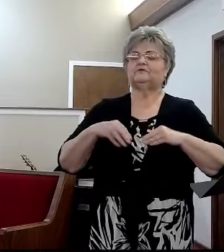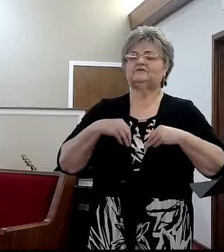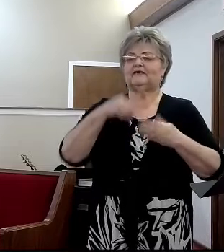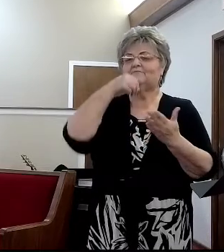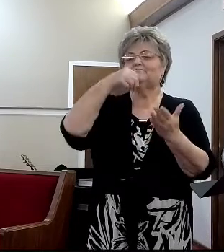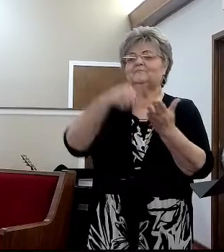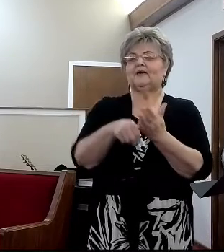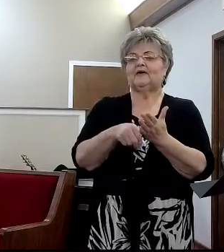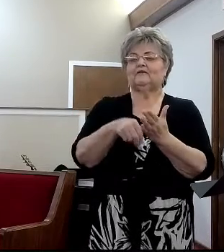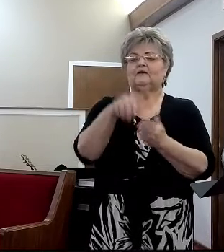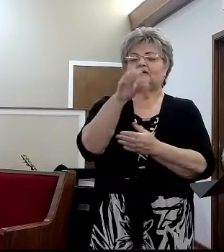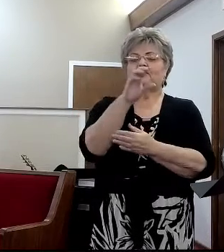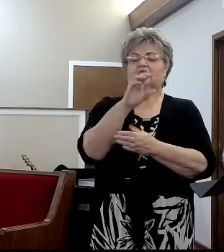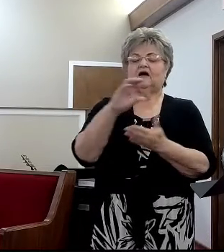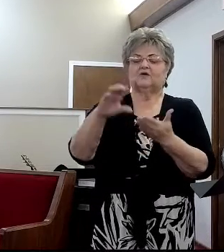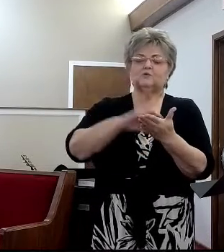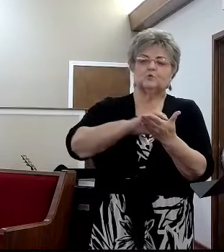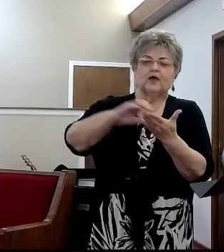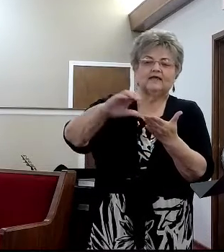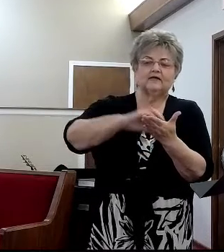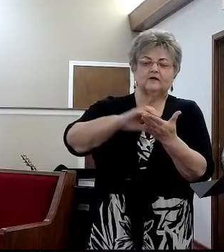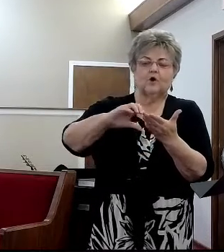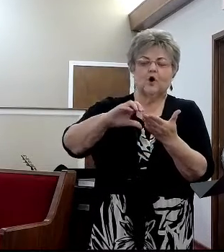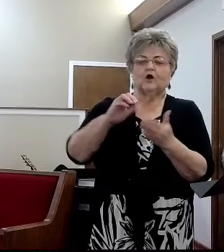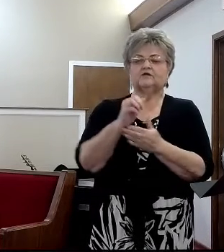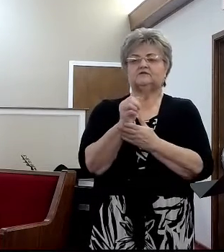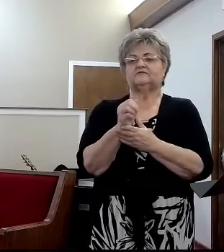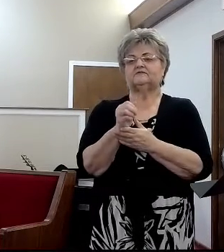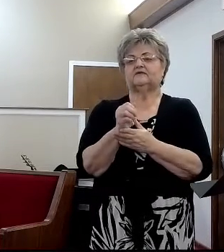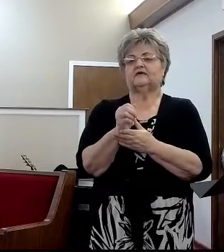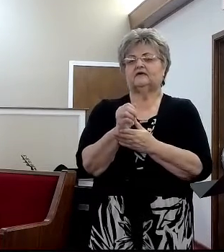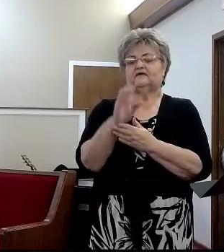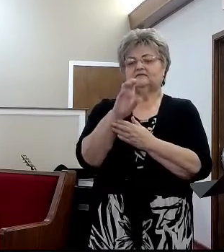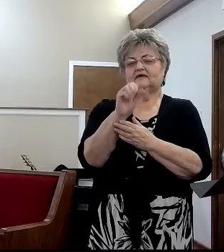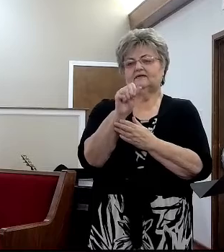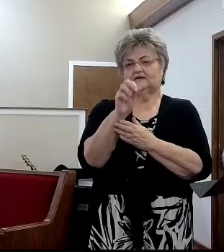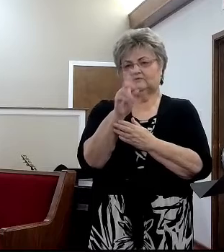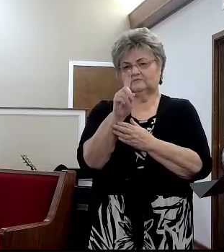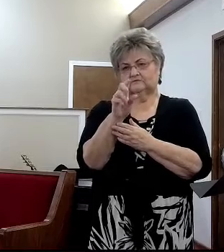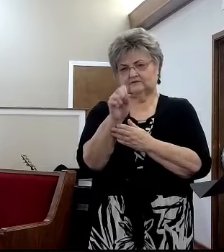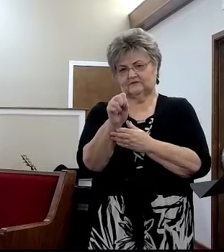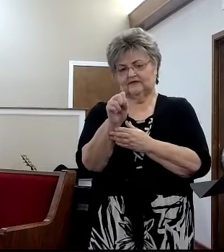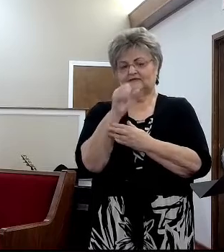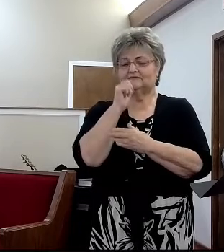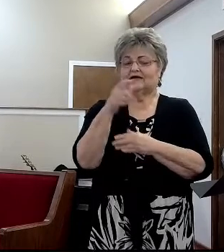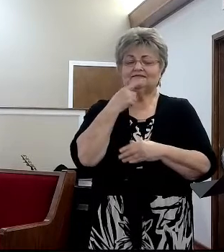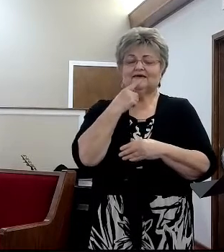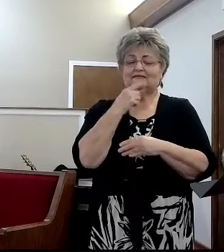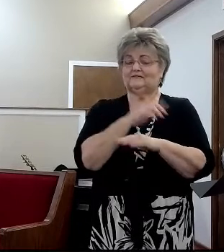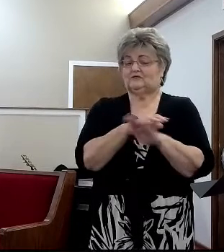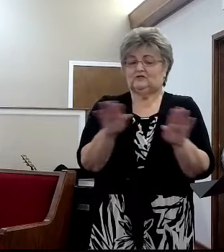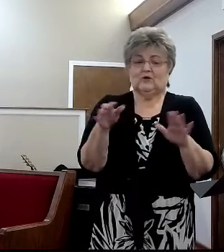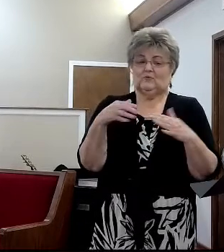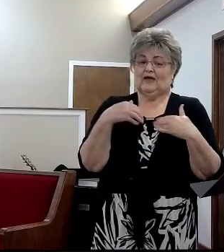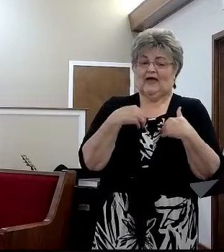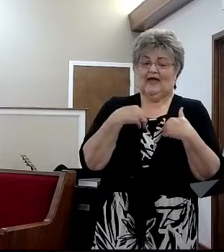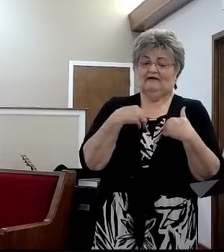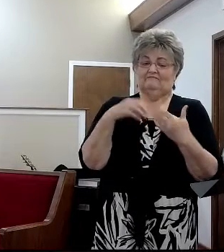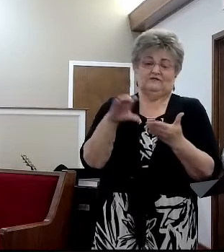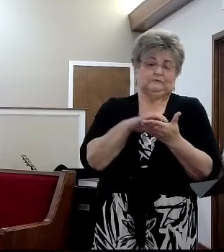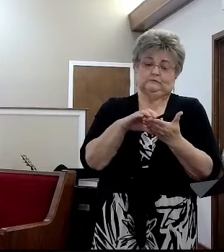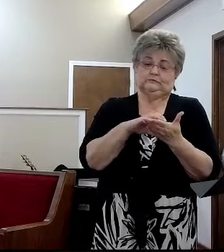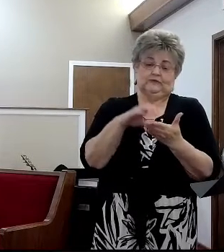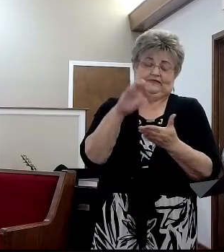Credit cards, I heard. So yeah, credit cards. So I'm not standing up here and saying don't have credit cards, but